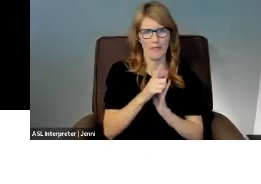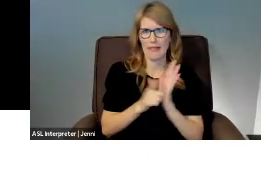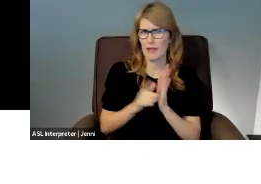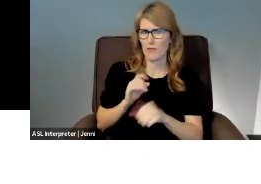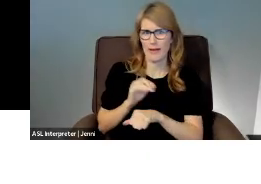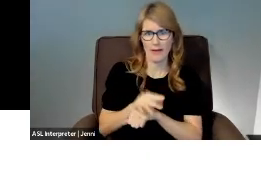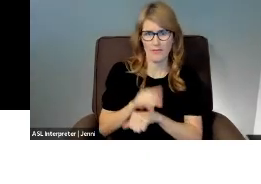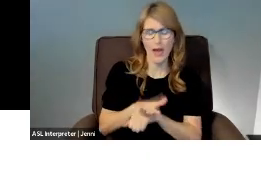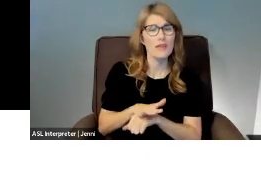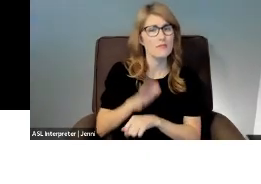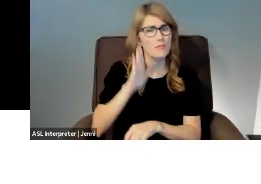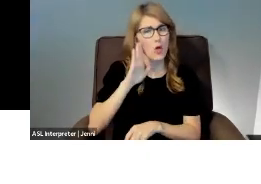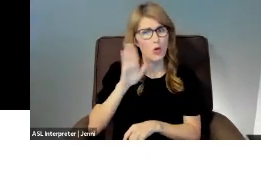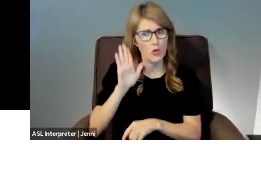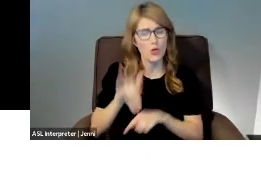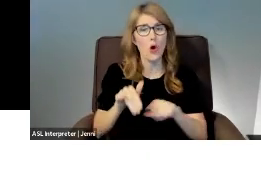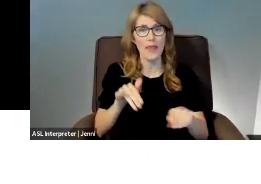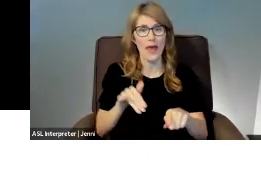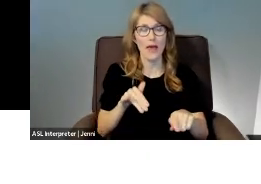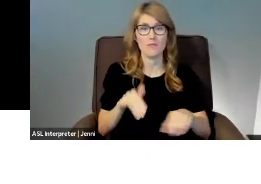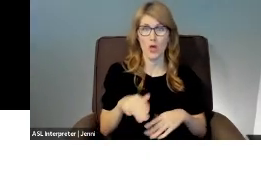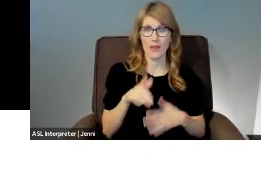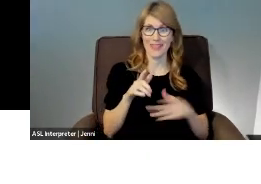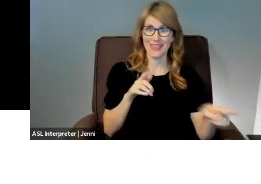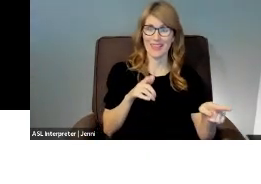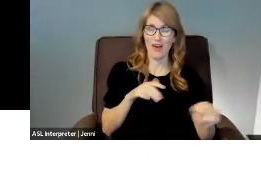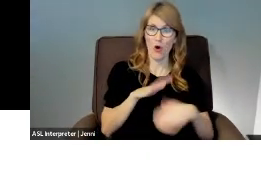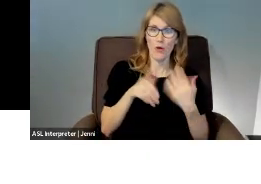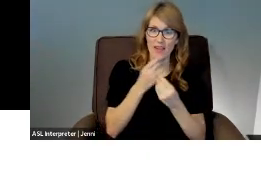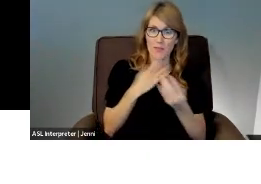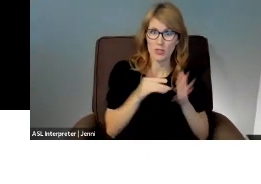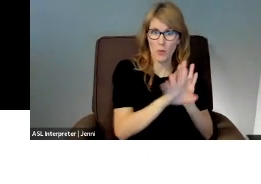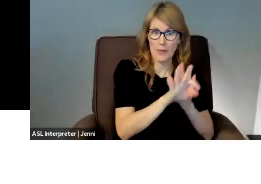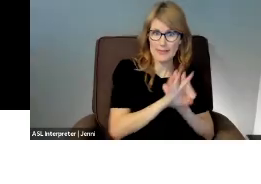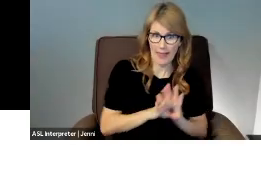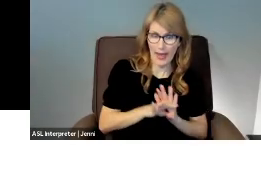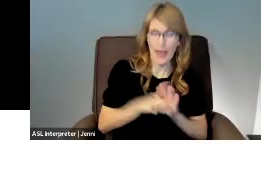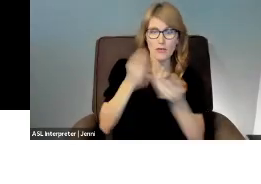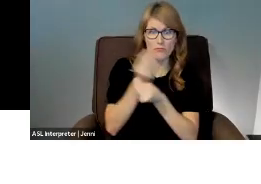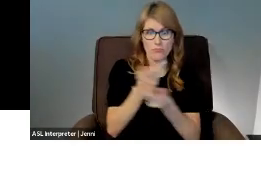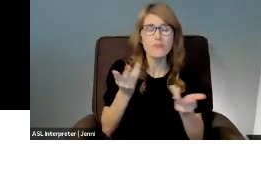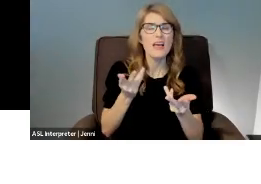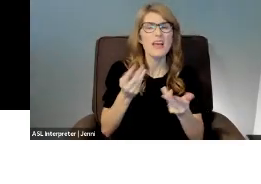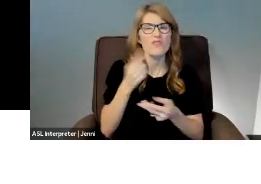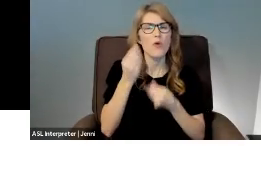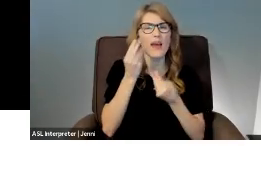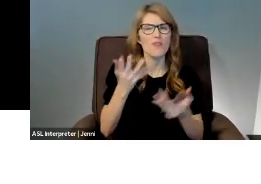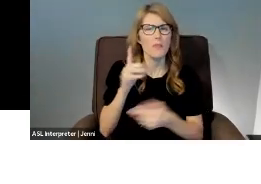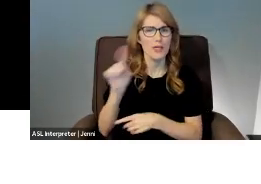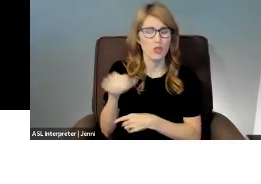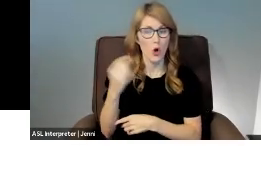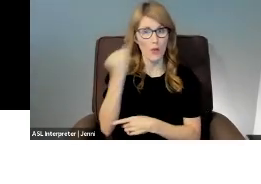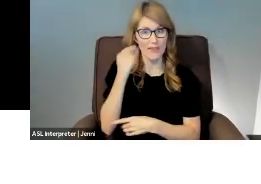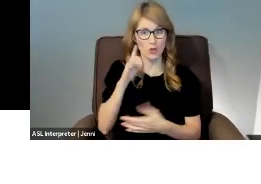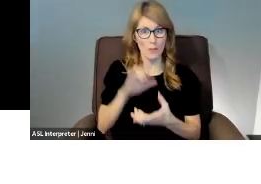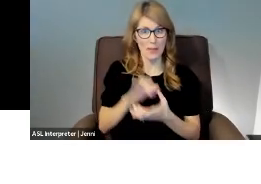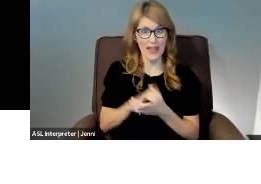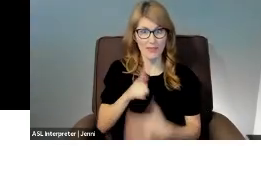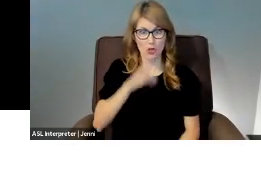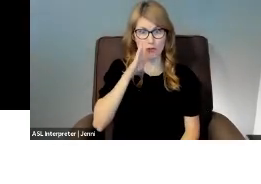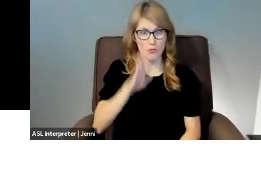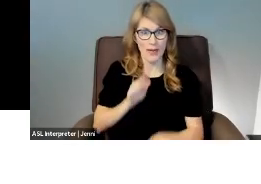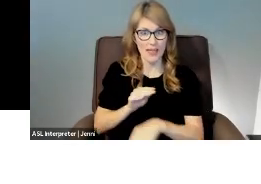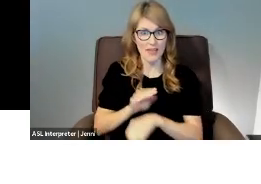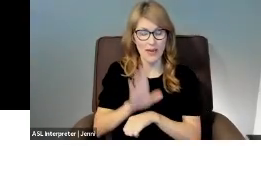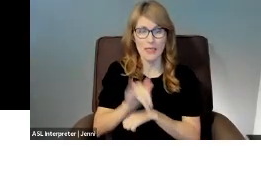that the compilation of selected legislation is for informational purposes only. If you believe that you are directly affected by violations of the